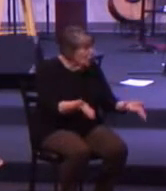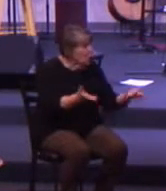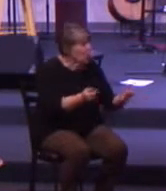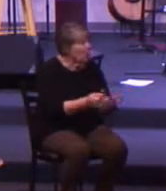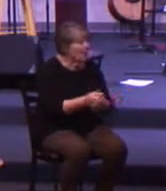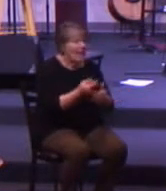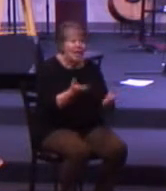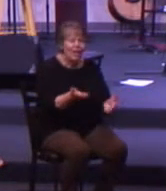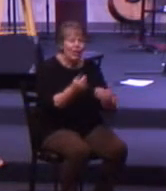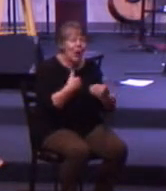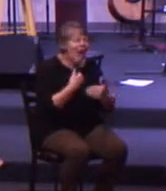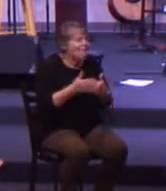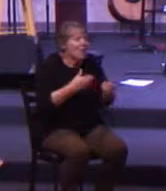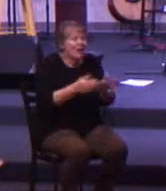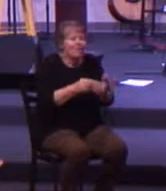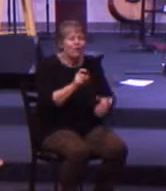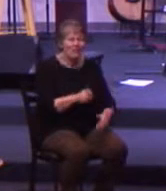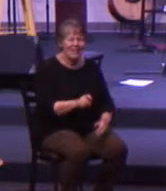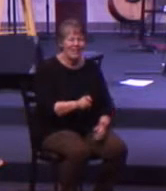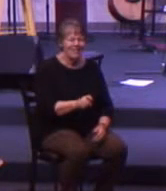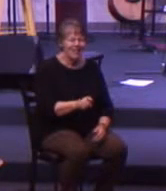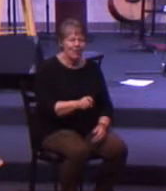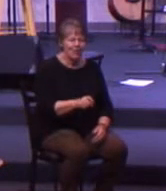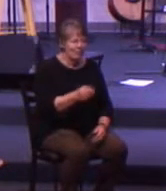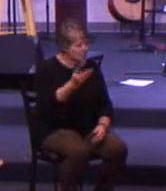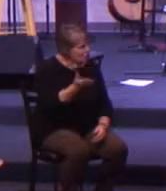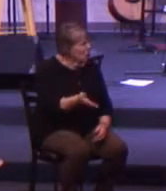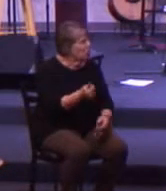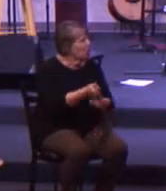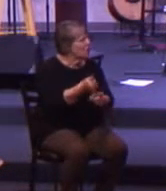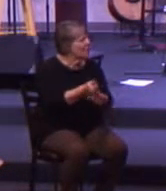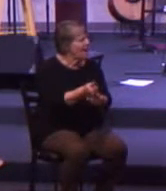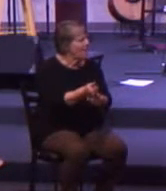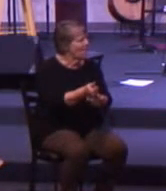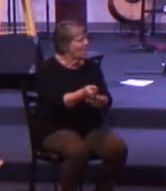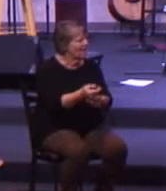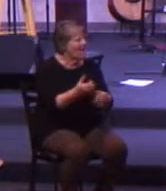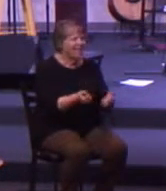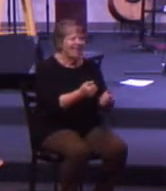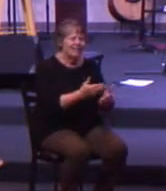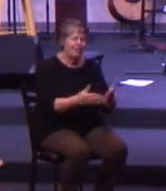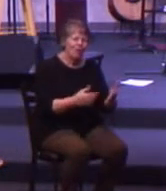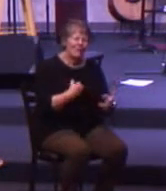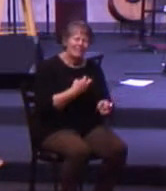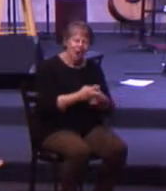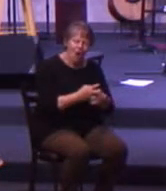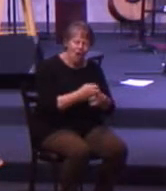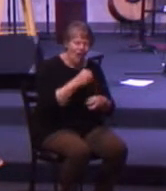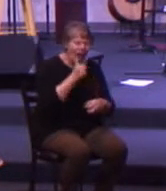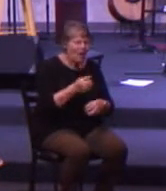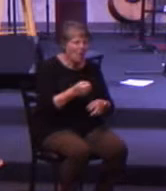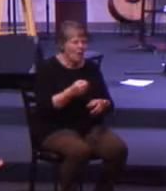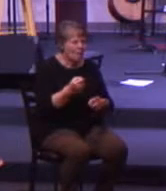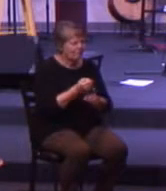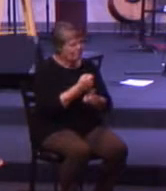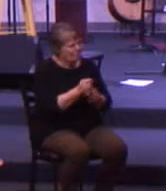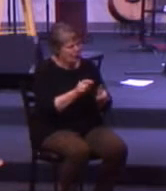need. Okay, this next part's just a little hard. So I don't want to beat up on you or on me, but here's the